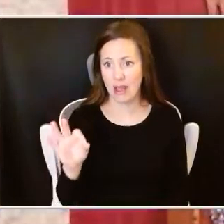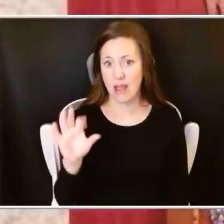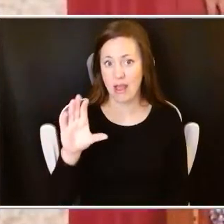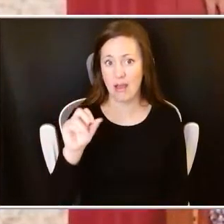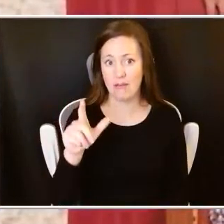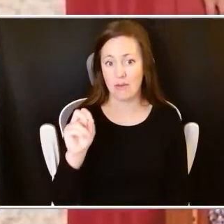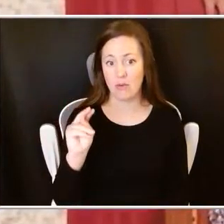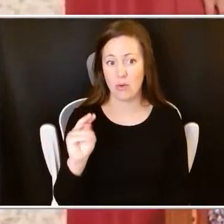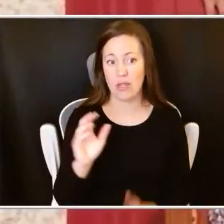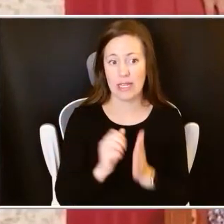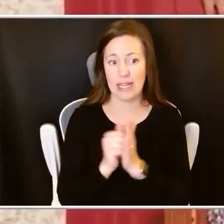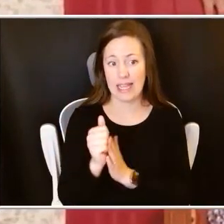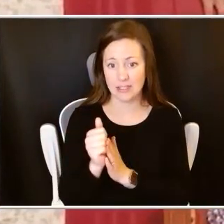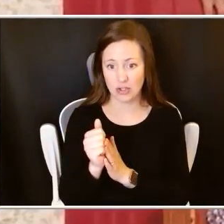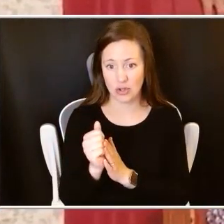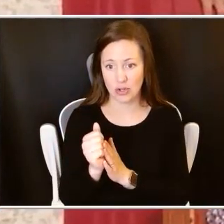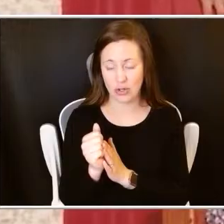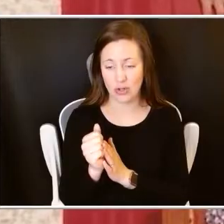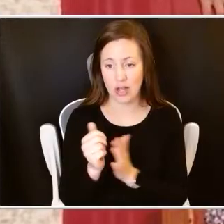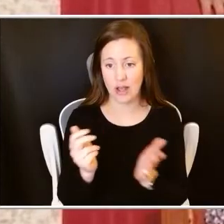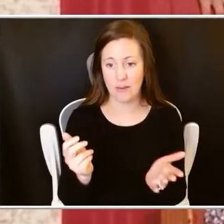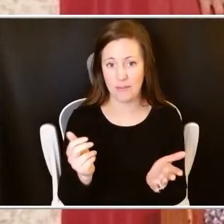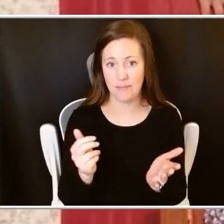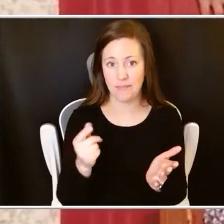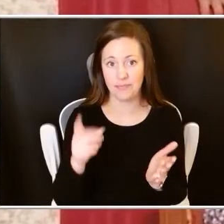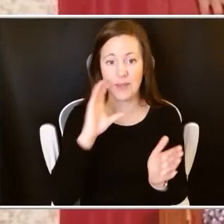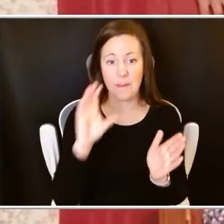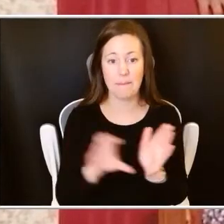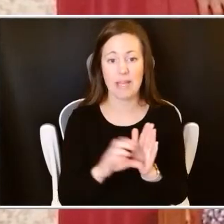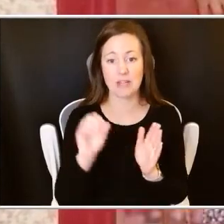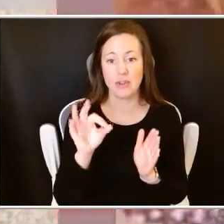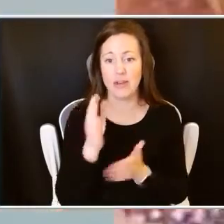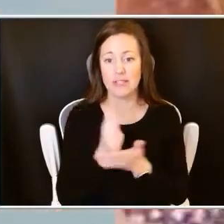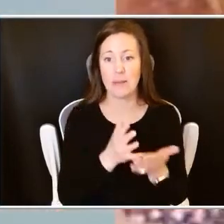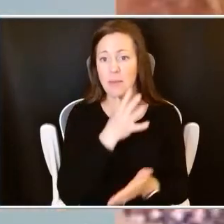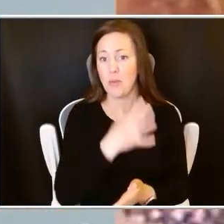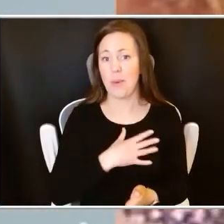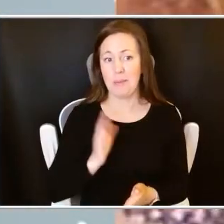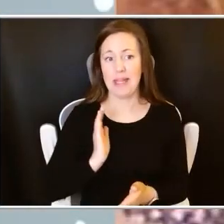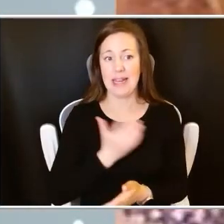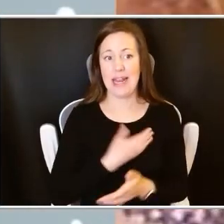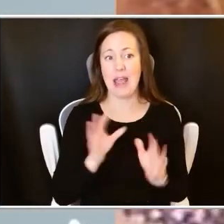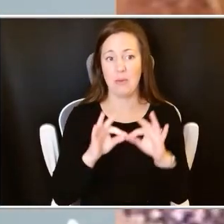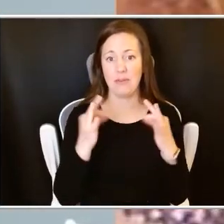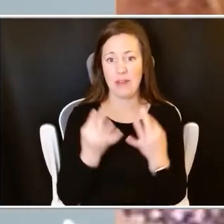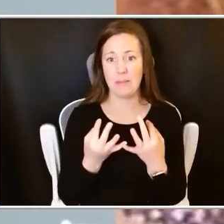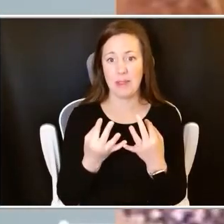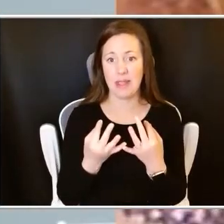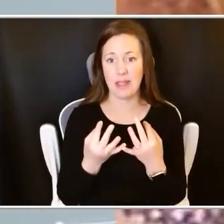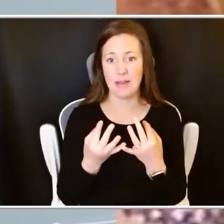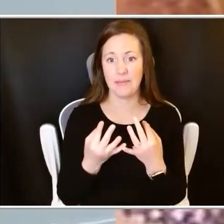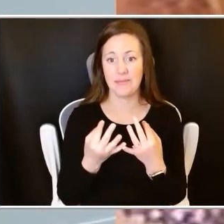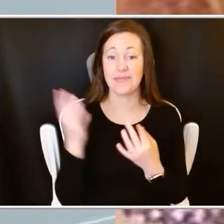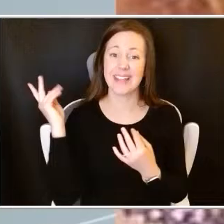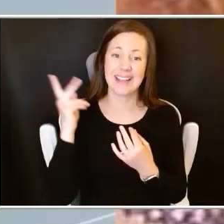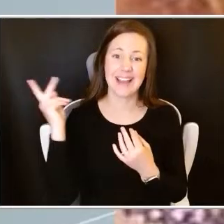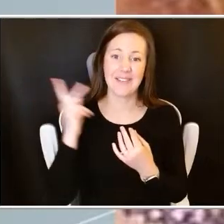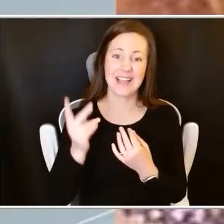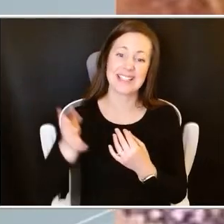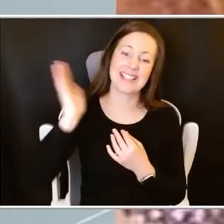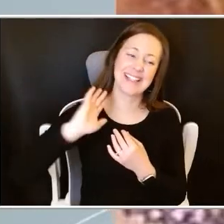cancer. Here's a picture of some of the women in our family. Here's you and I back in our heyday.